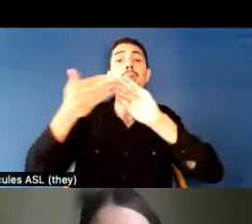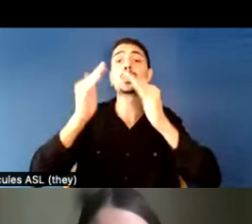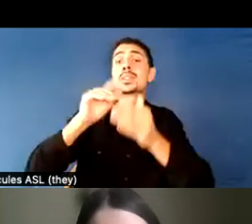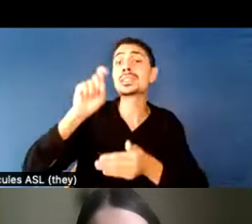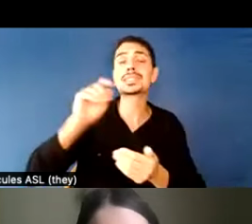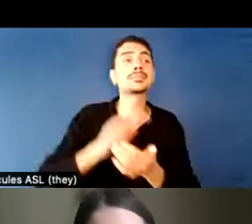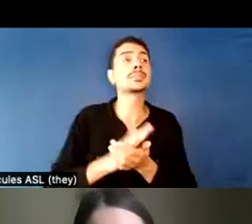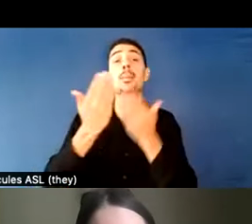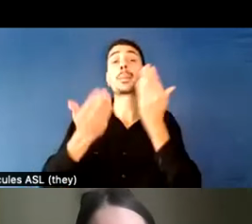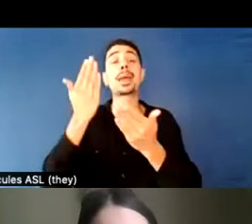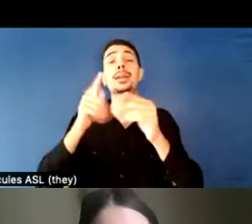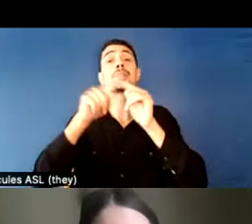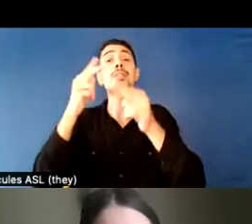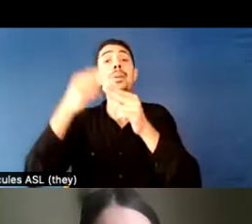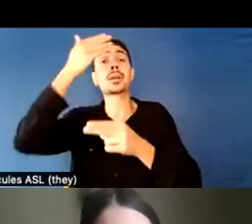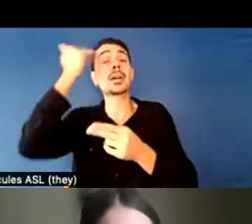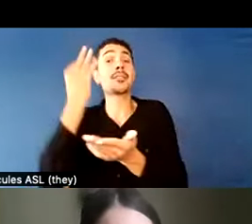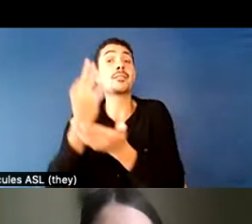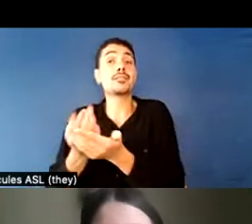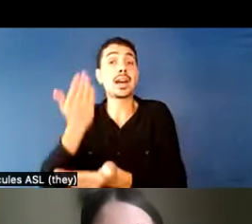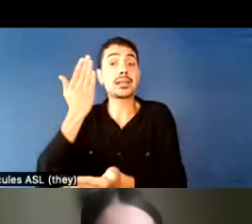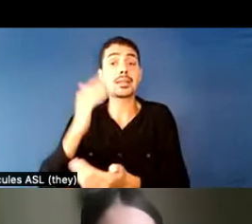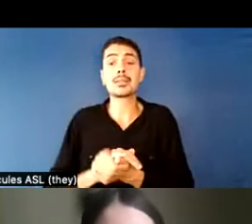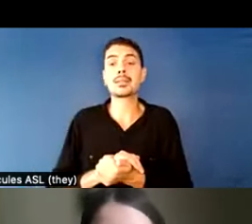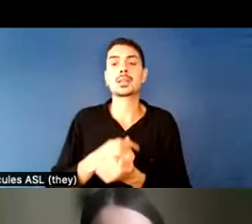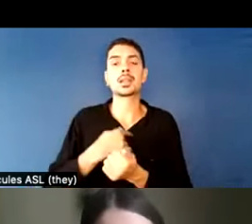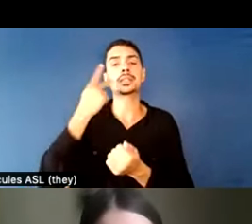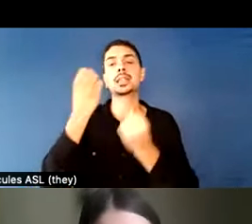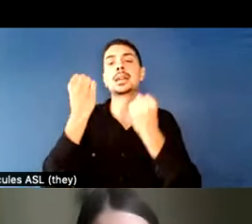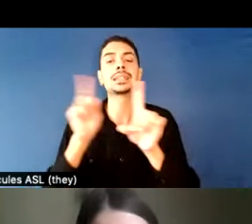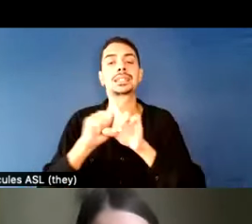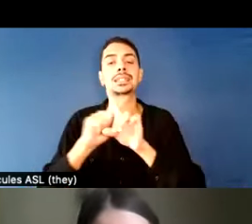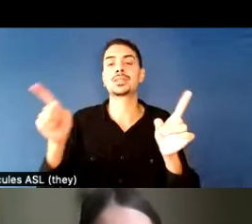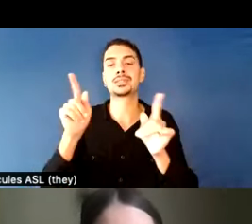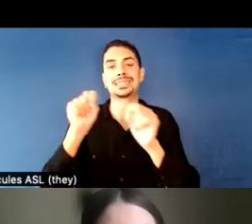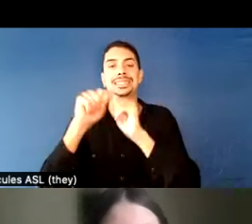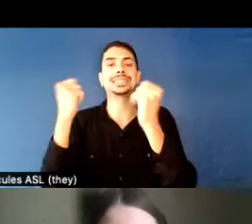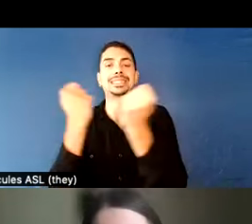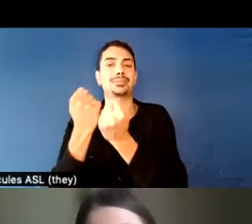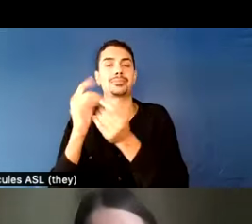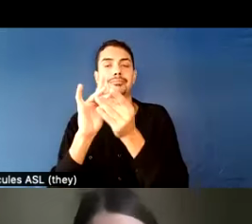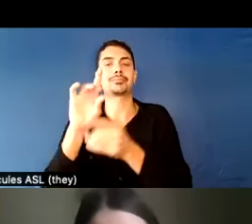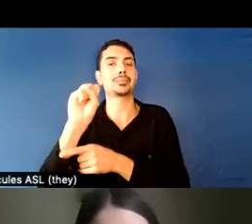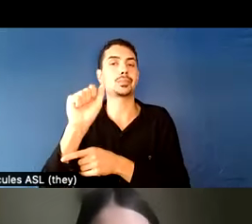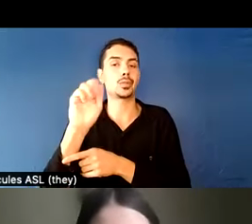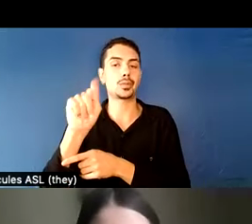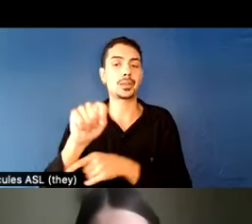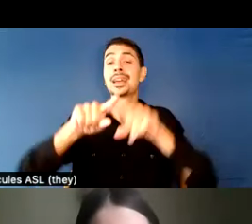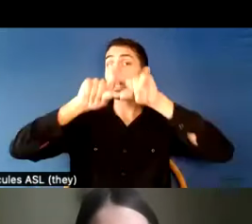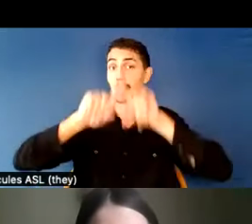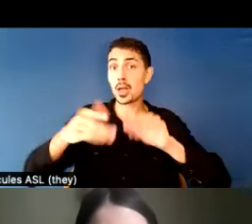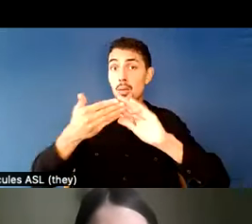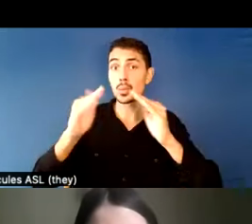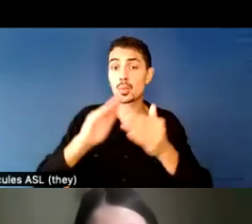by funding. I've also seen STOP teams, so many other teams. And depending on the community, they may